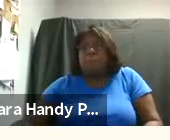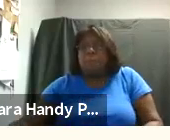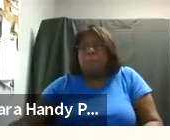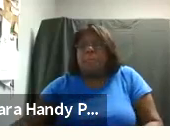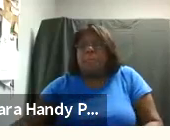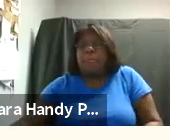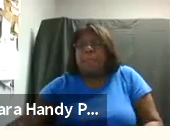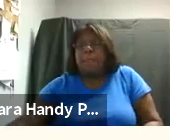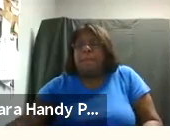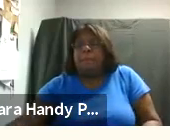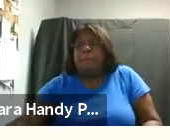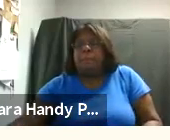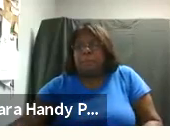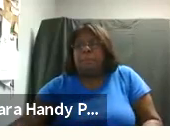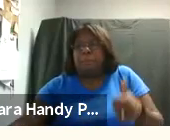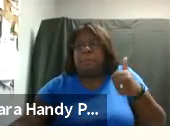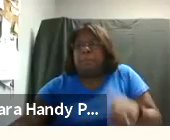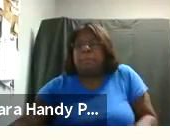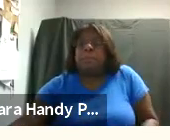Thank you, Chris.